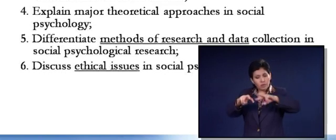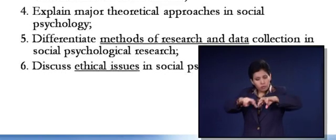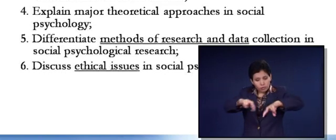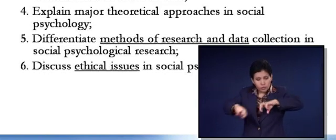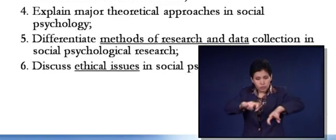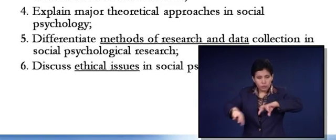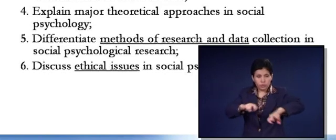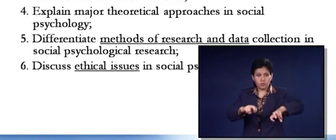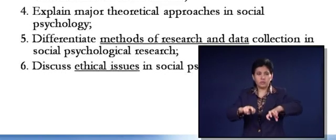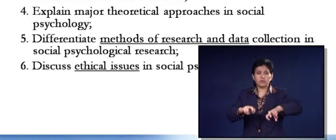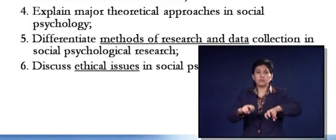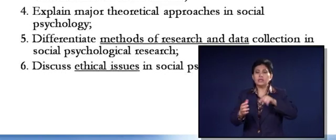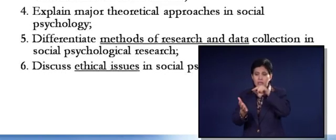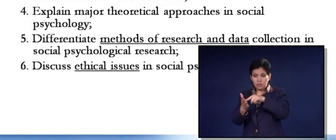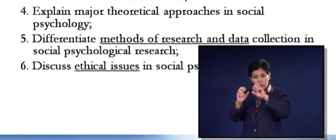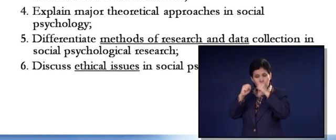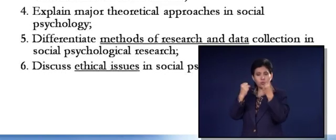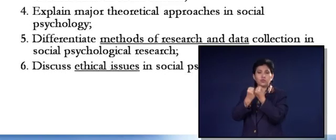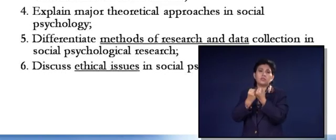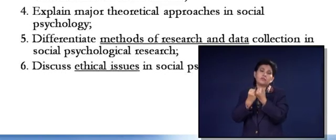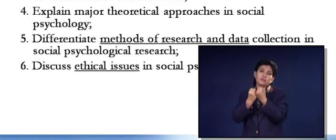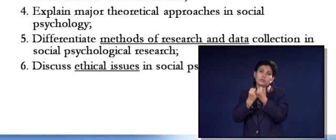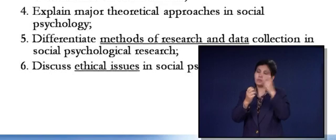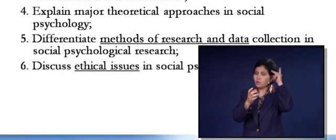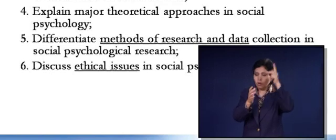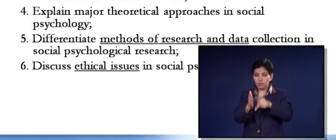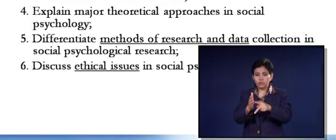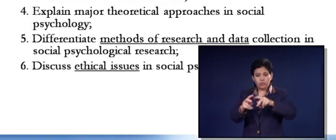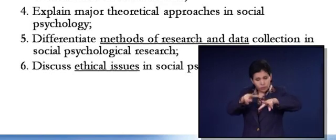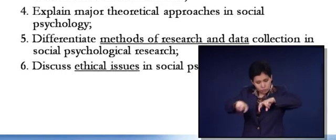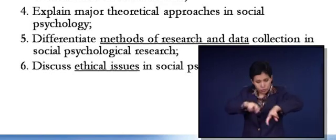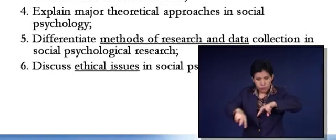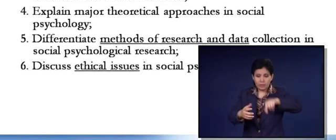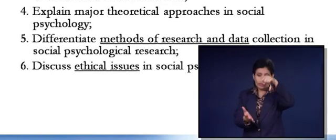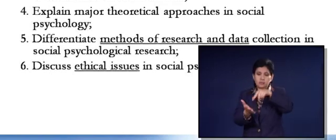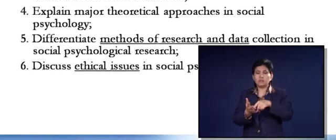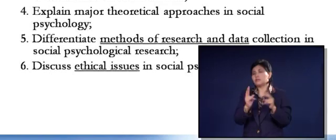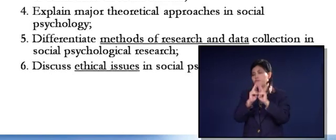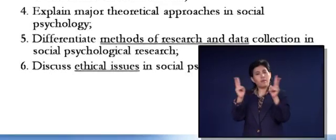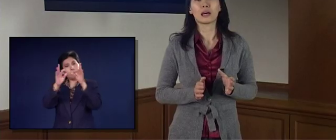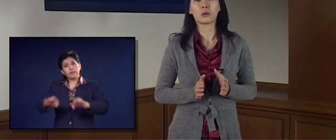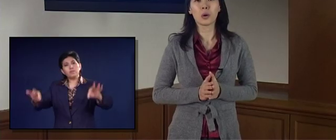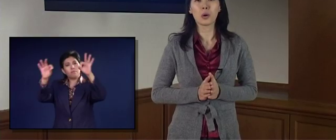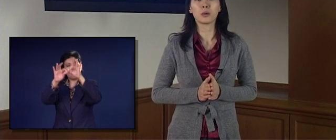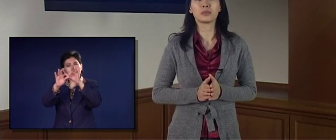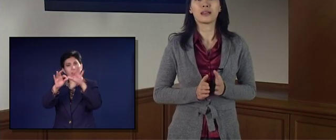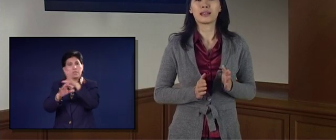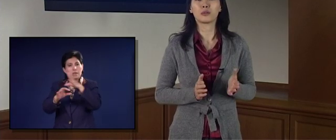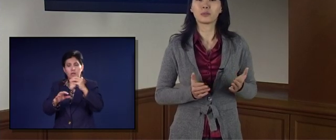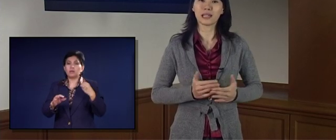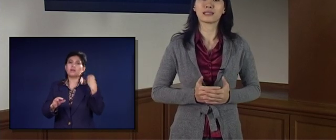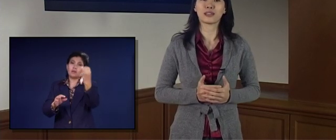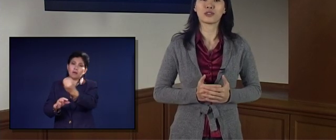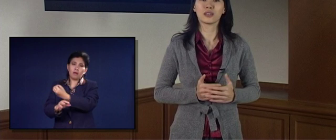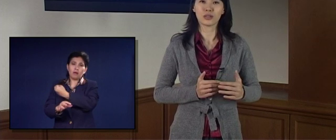data collection in social psychological research. This is very important, and I will hope